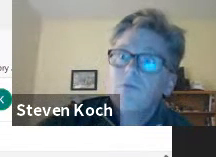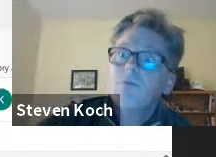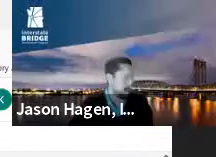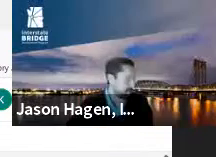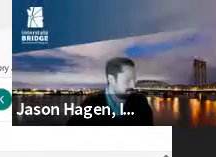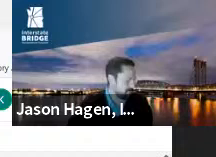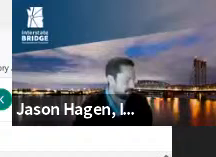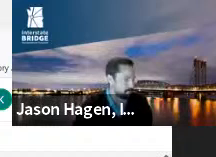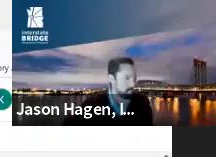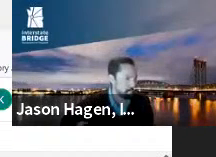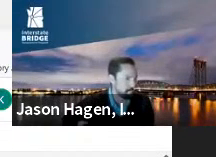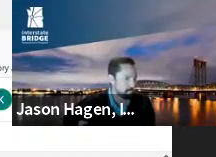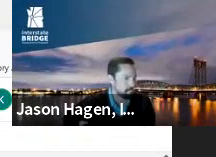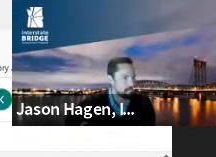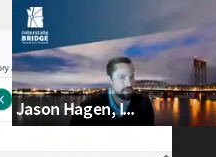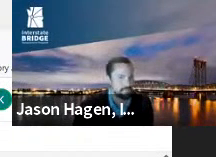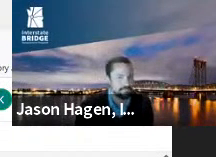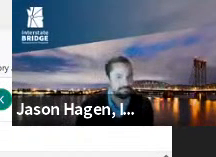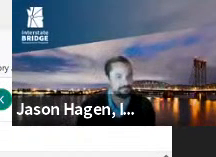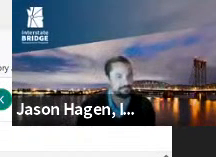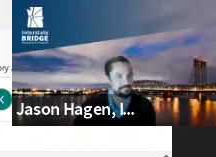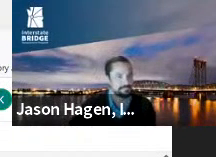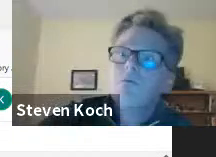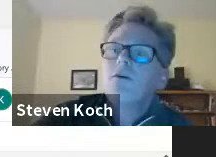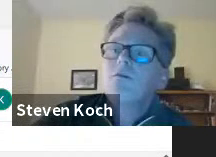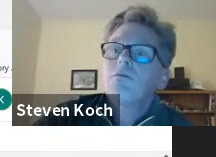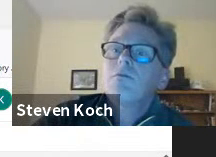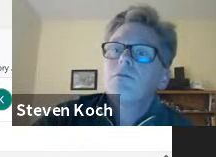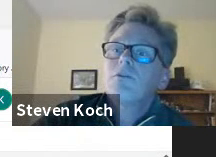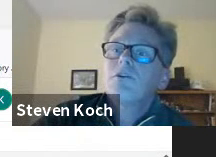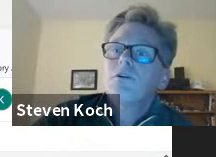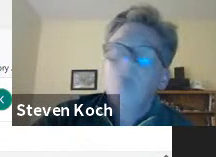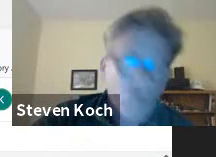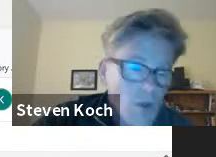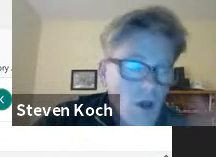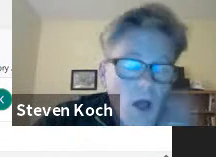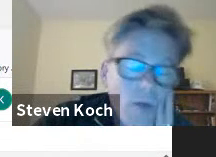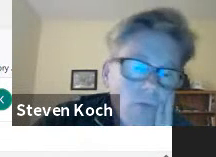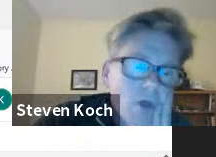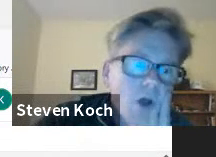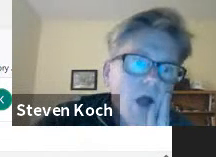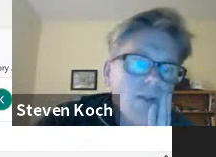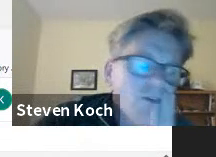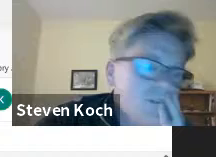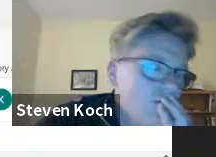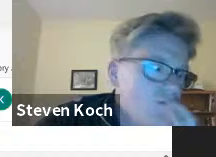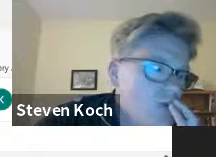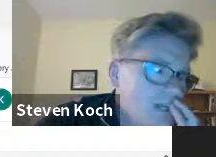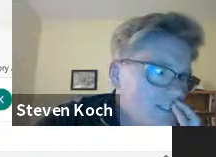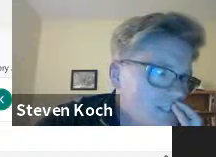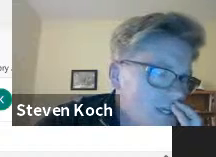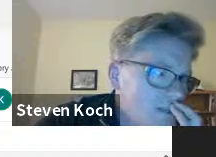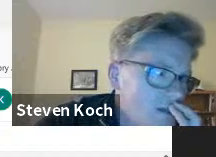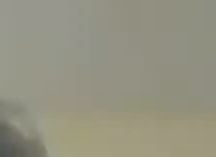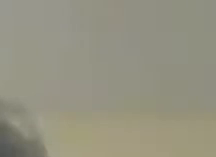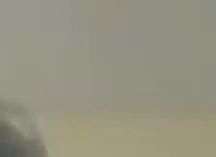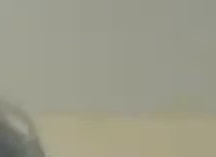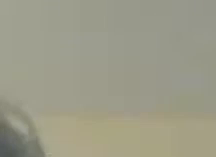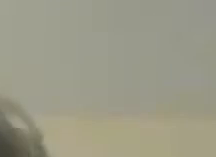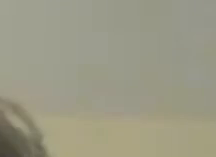but Stephen, go ahead. Yeah, am I unmuted? I can't tell. You're good. Oh, I noticed that you guys